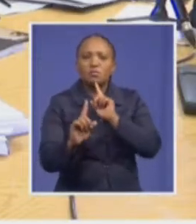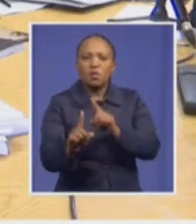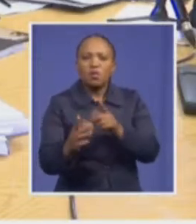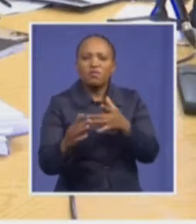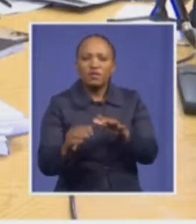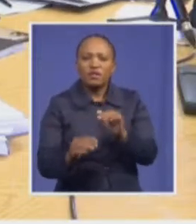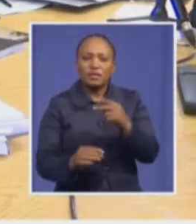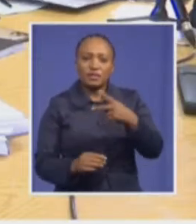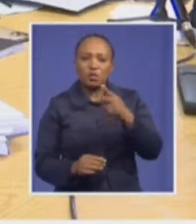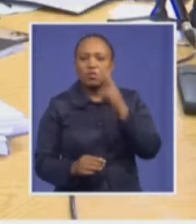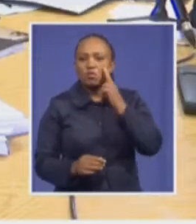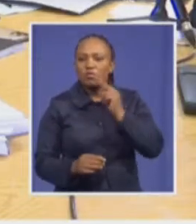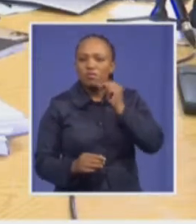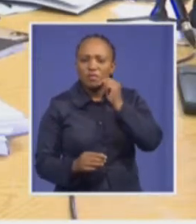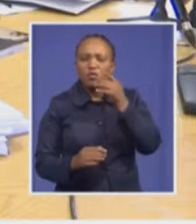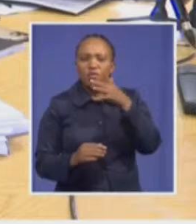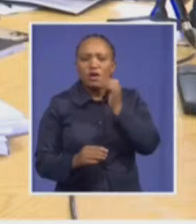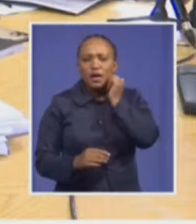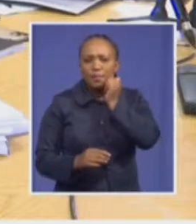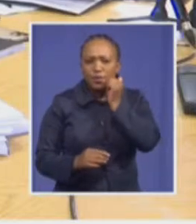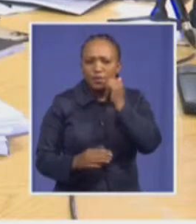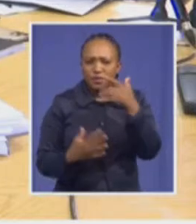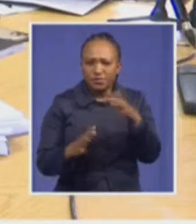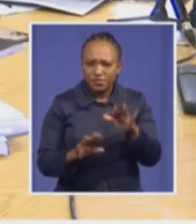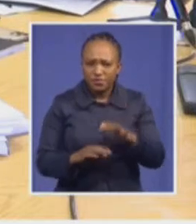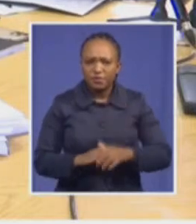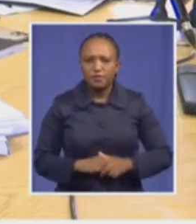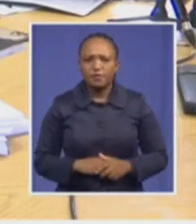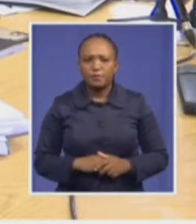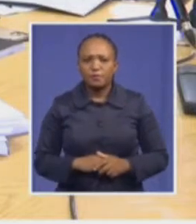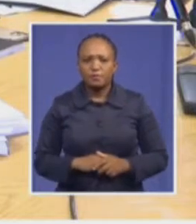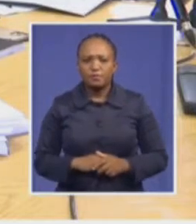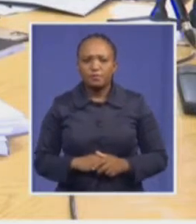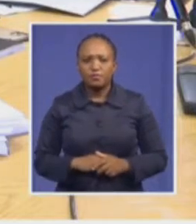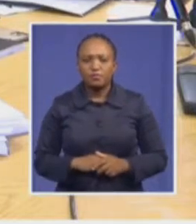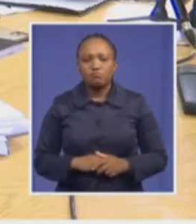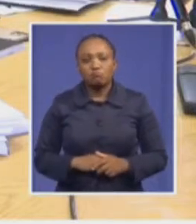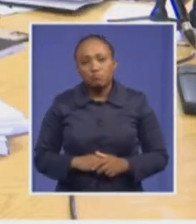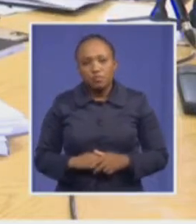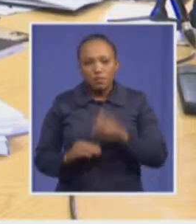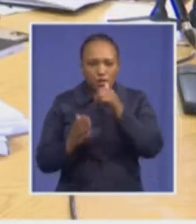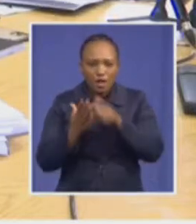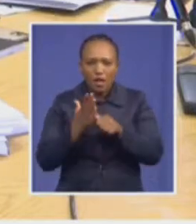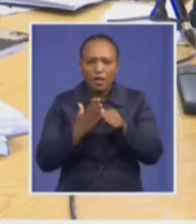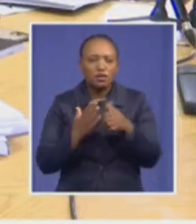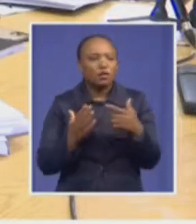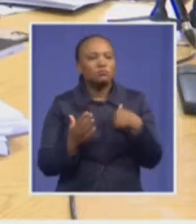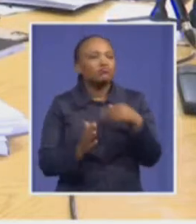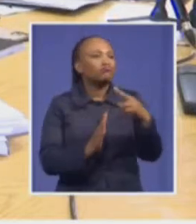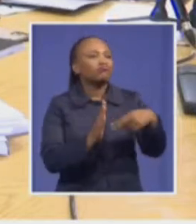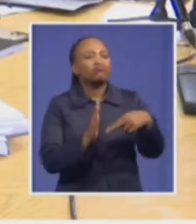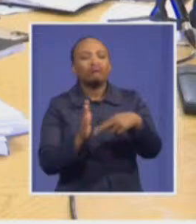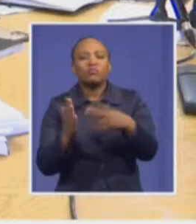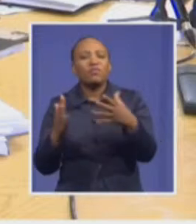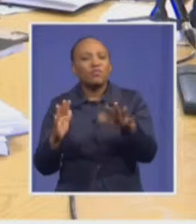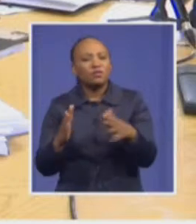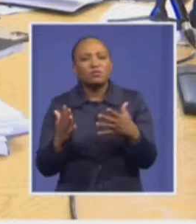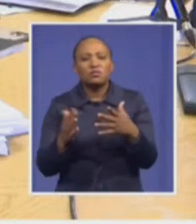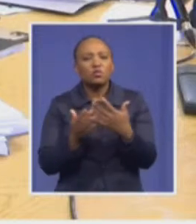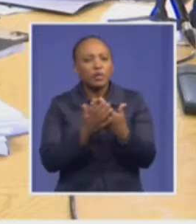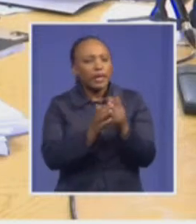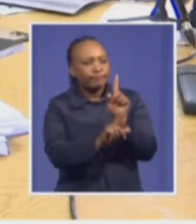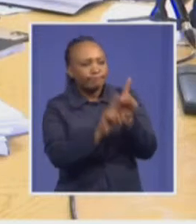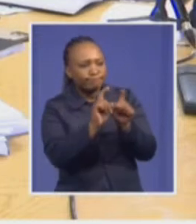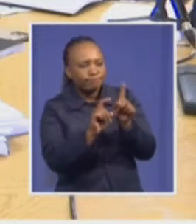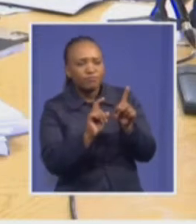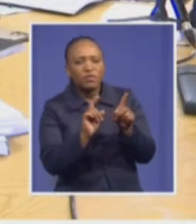you can accept this read, those letters are read, Yes, they're part of the record, you may be cross-examined on it. Yeah. The only issue that remains for me